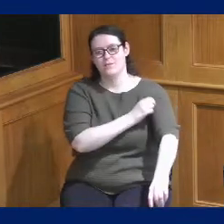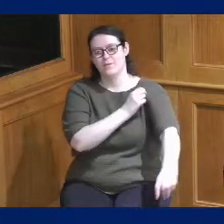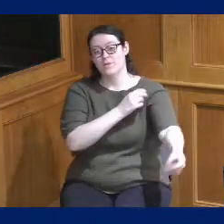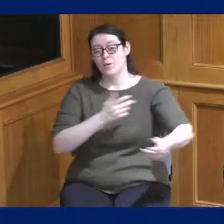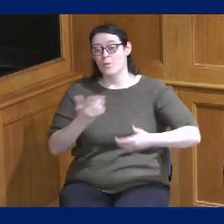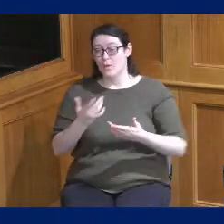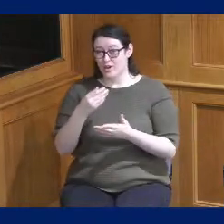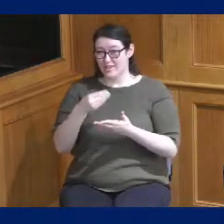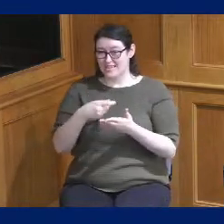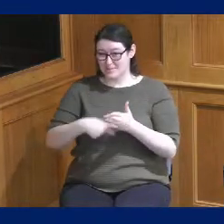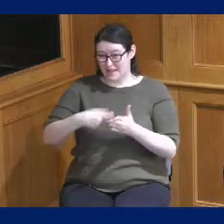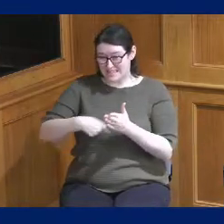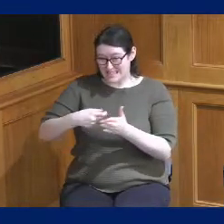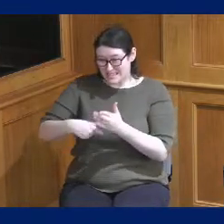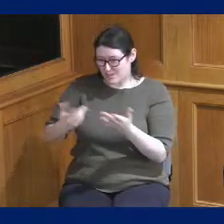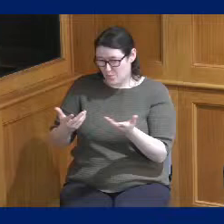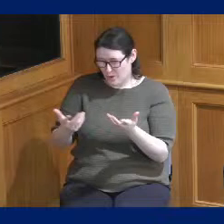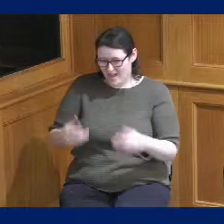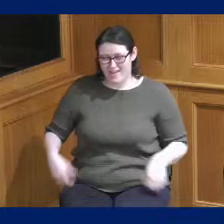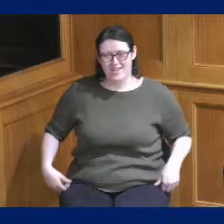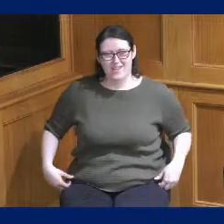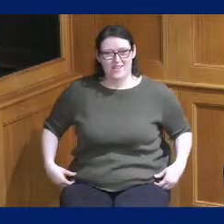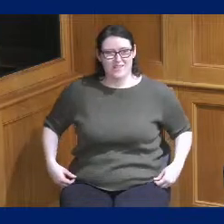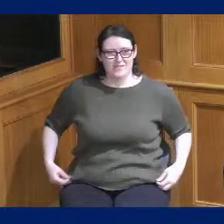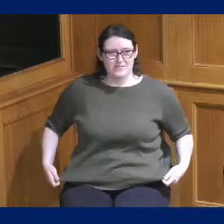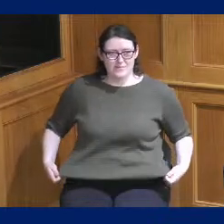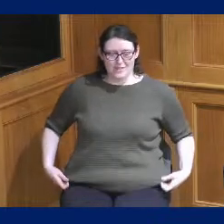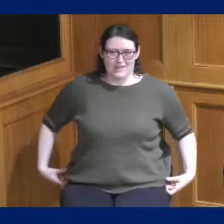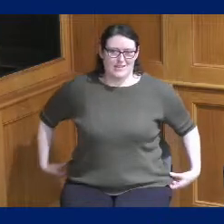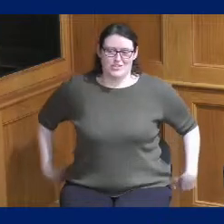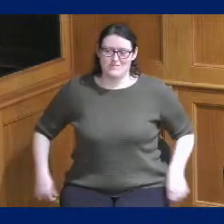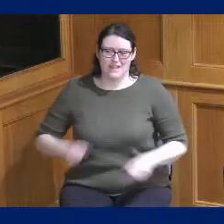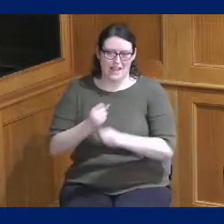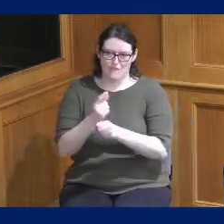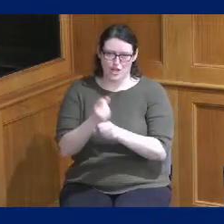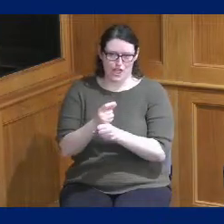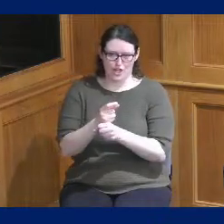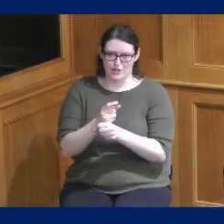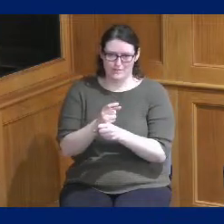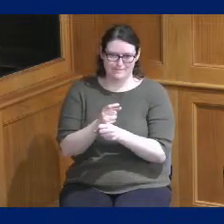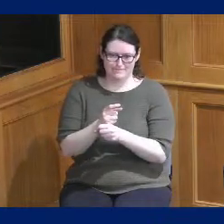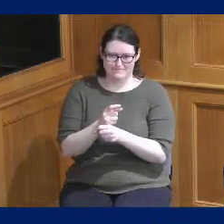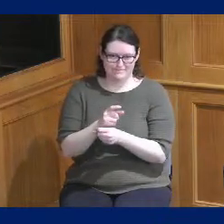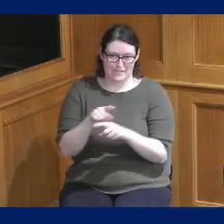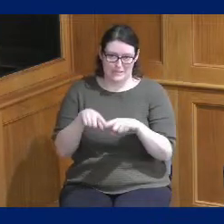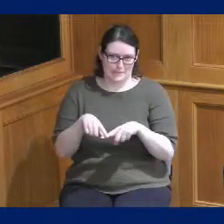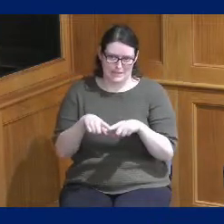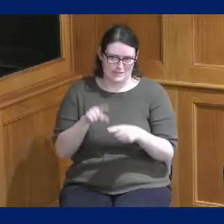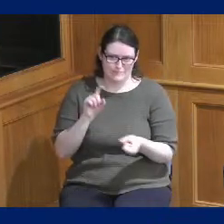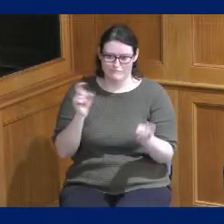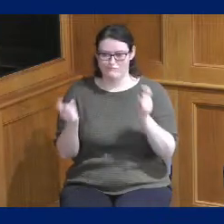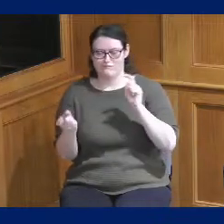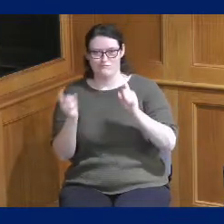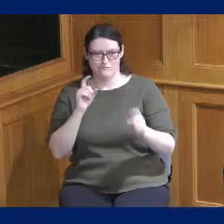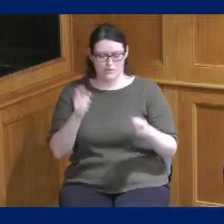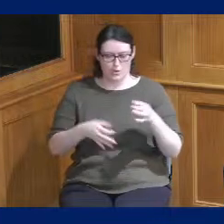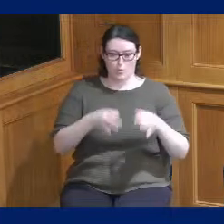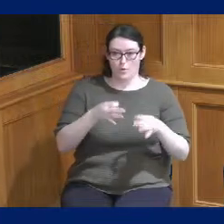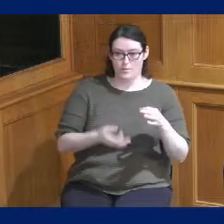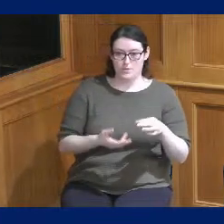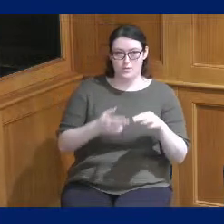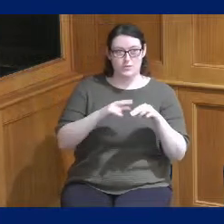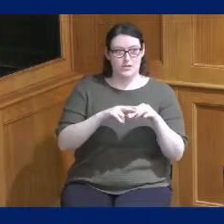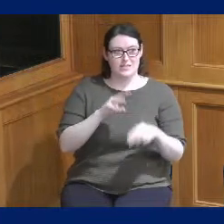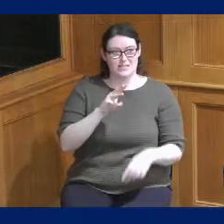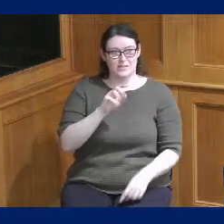drivers, and these are just changes year over year, we see that the courts are up around $6.5